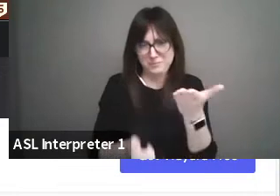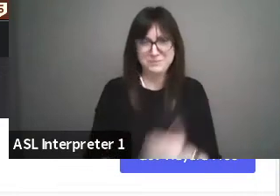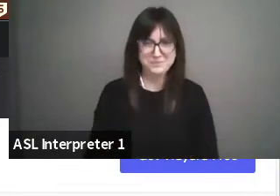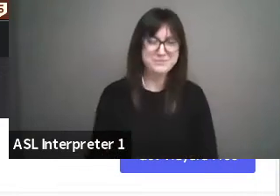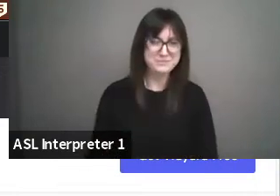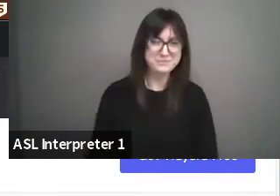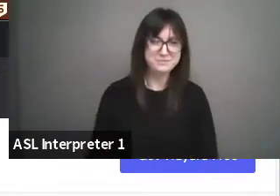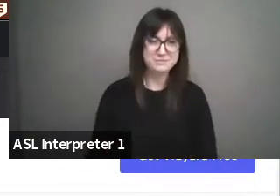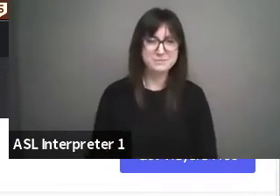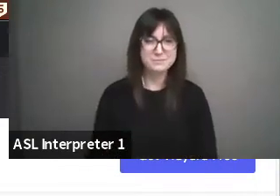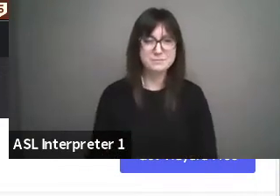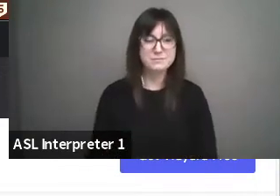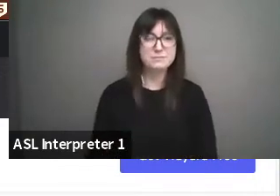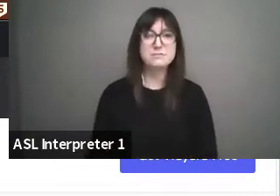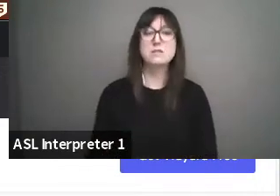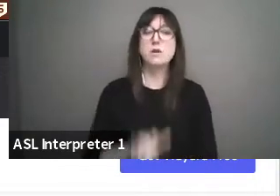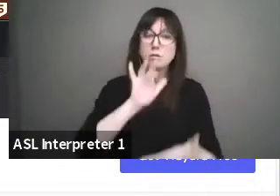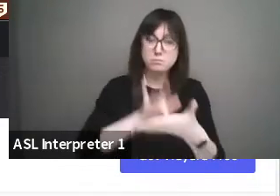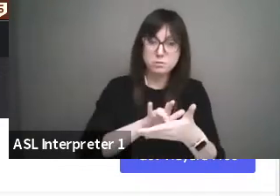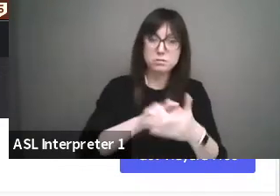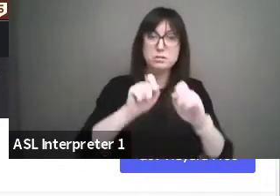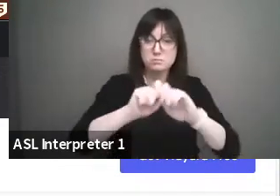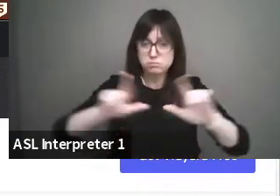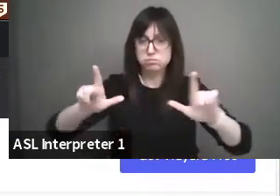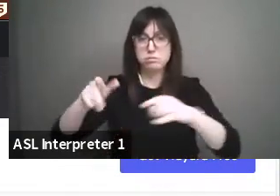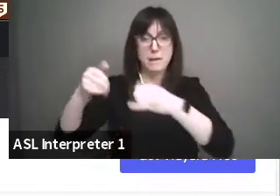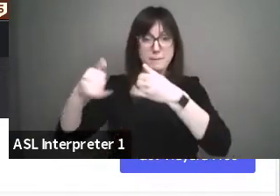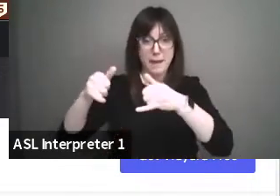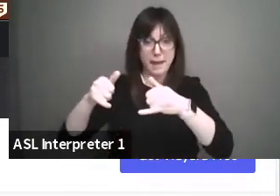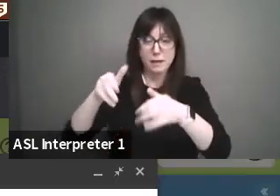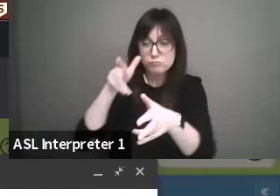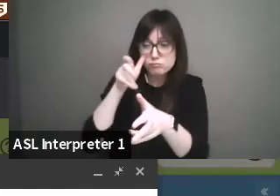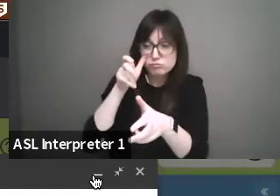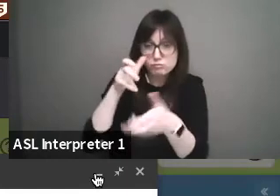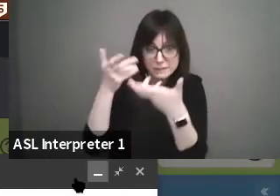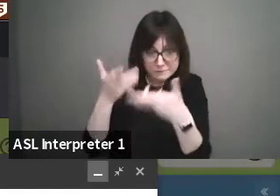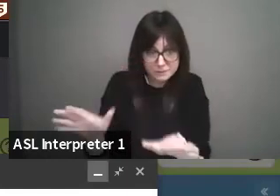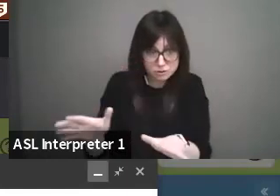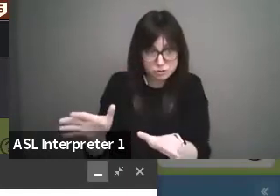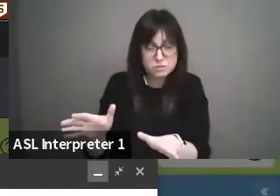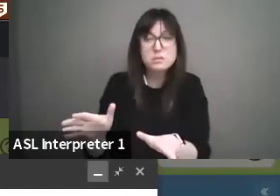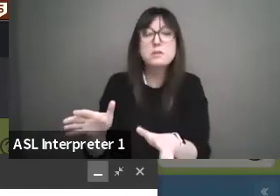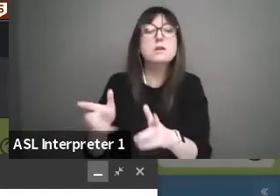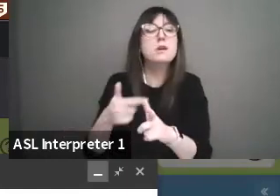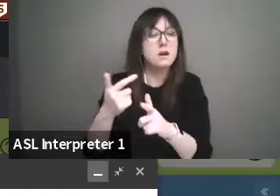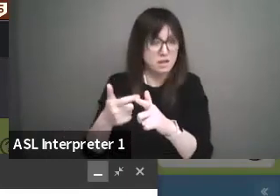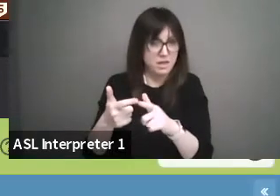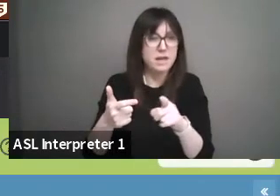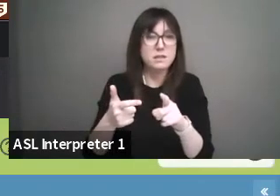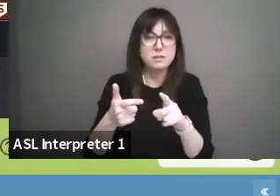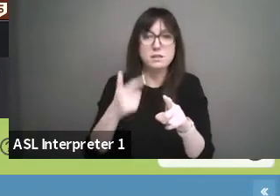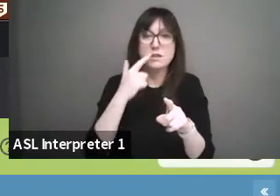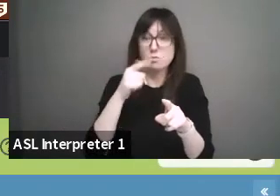The video will be played, and after the video is done finished, you guys will receive an email